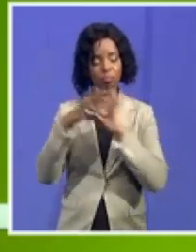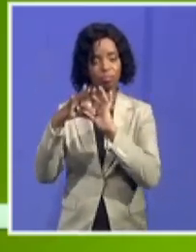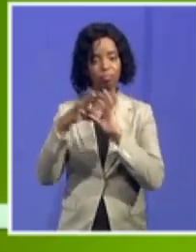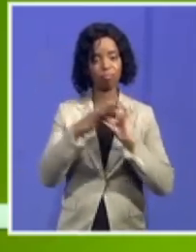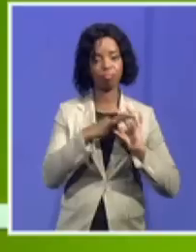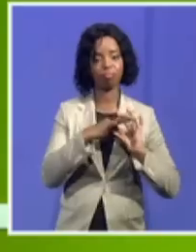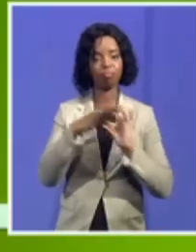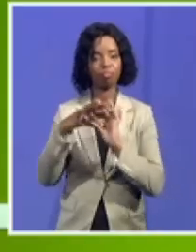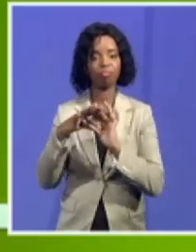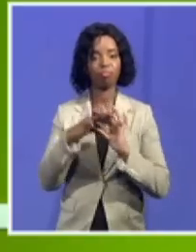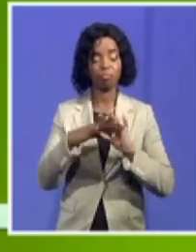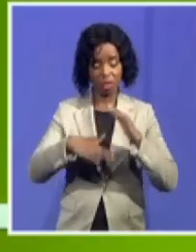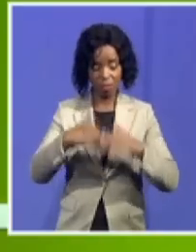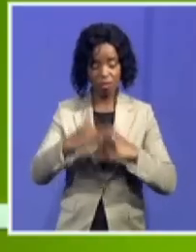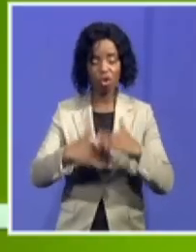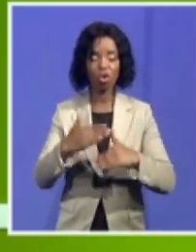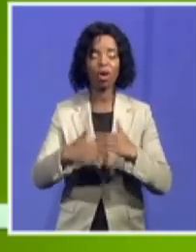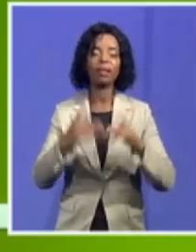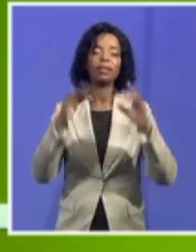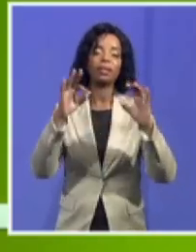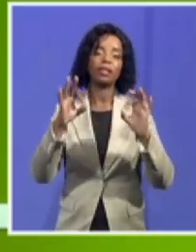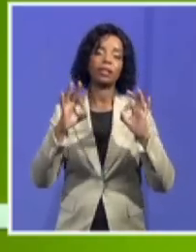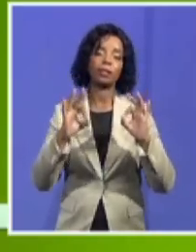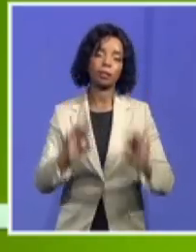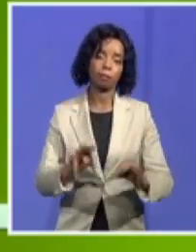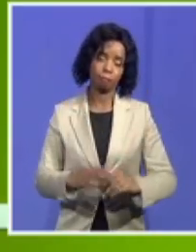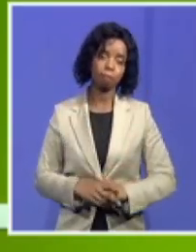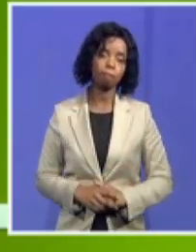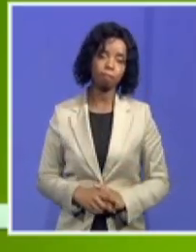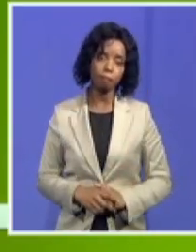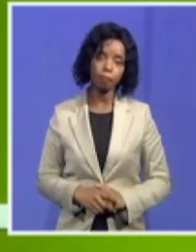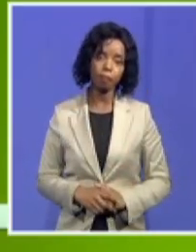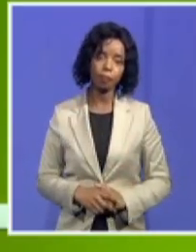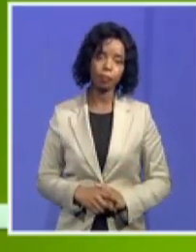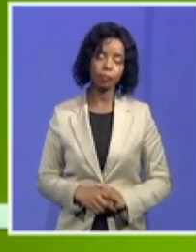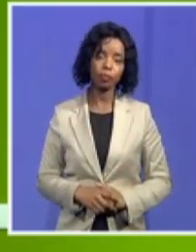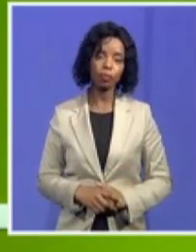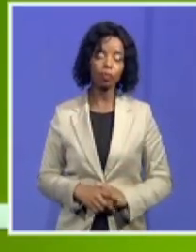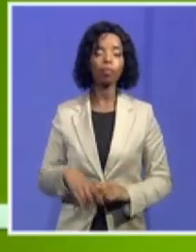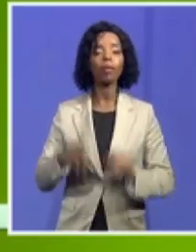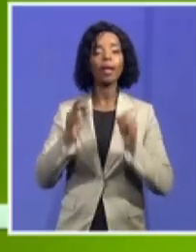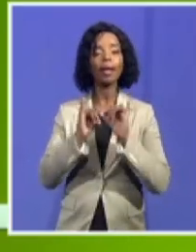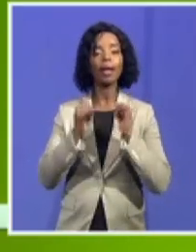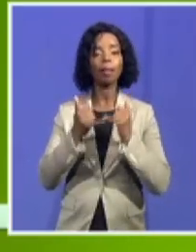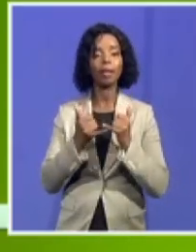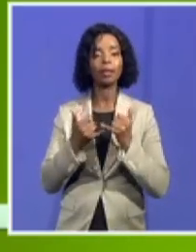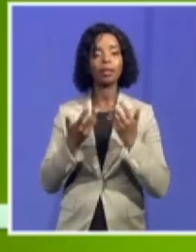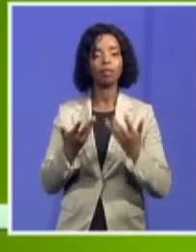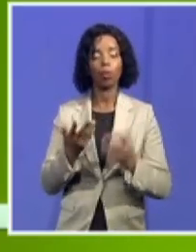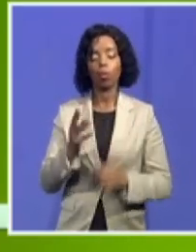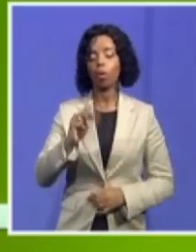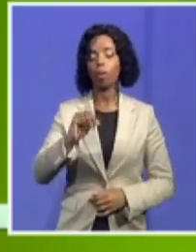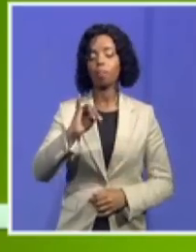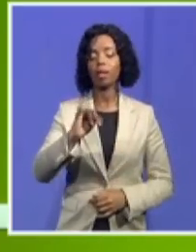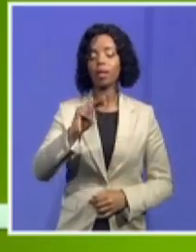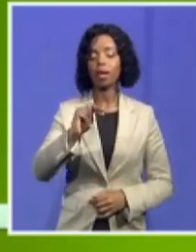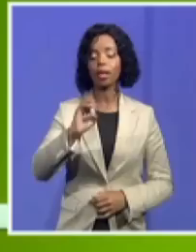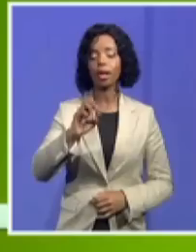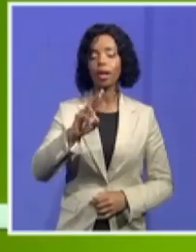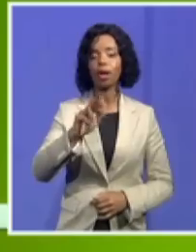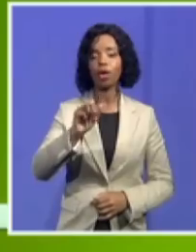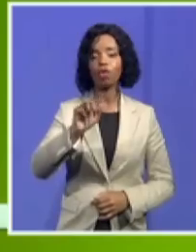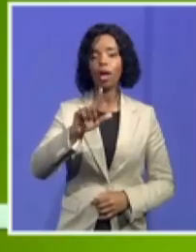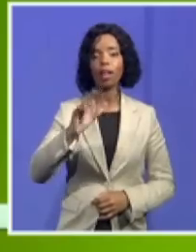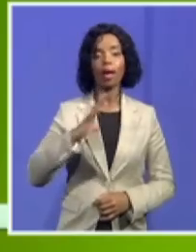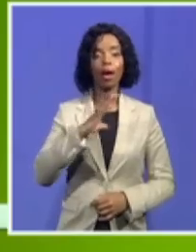and progress. According to companies surveyed by the Minerals Council, if these regulatory